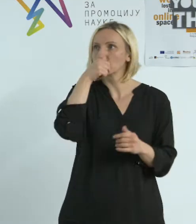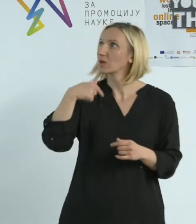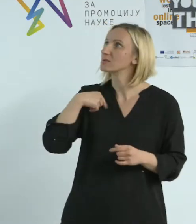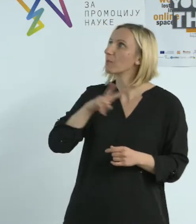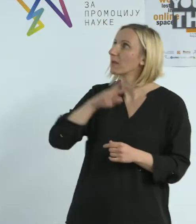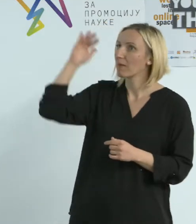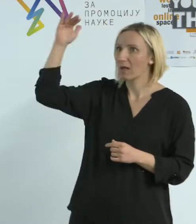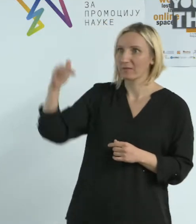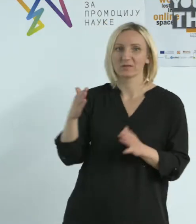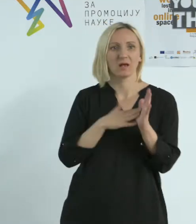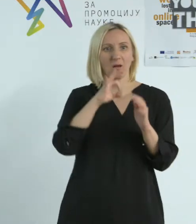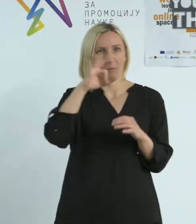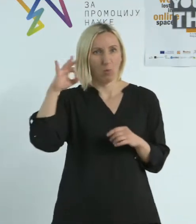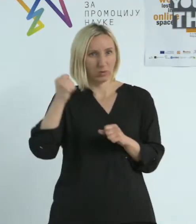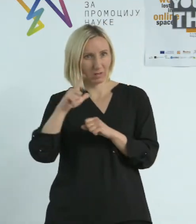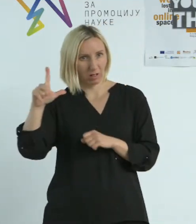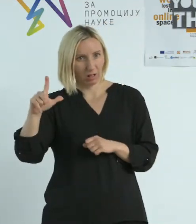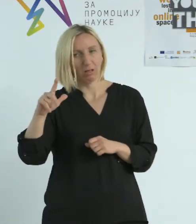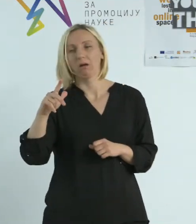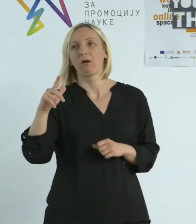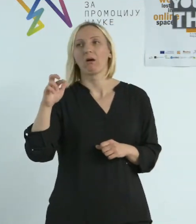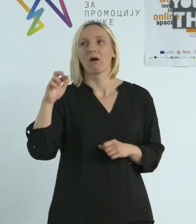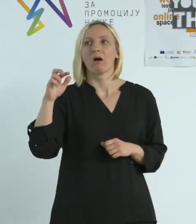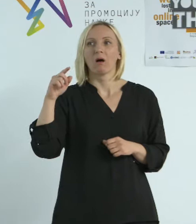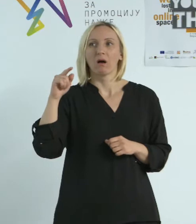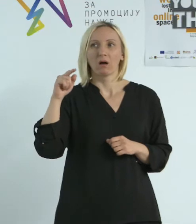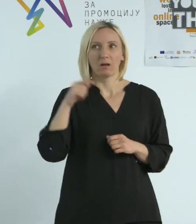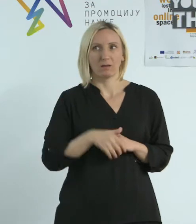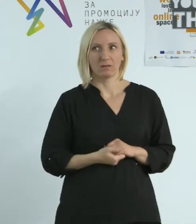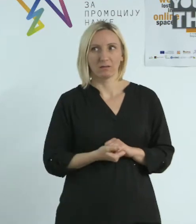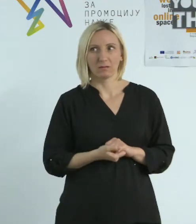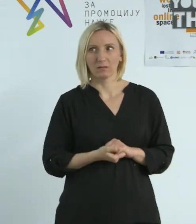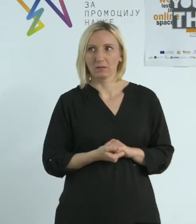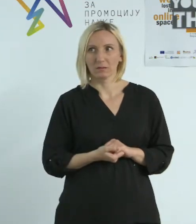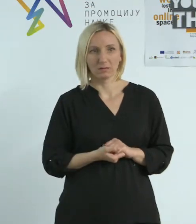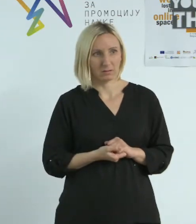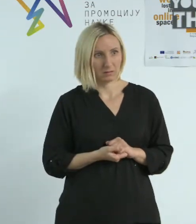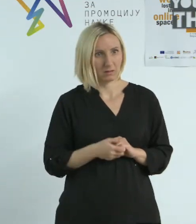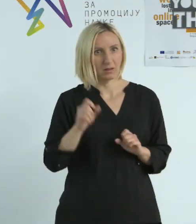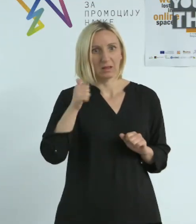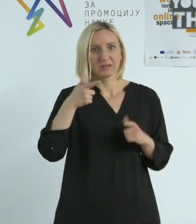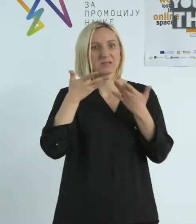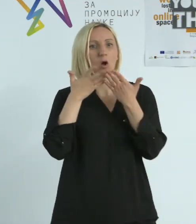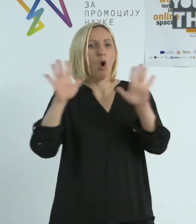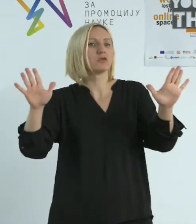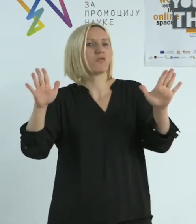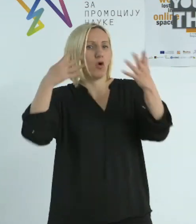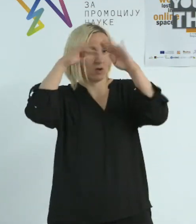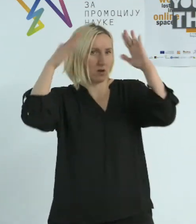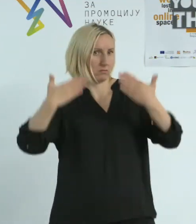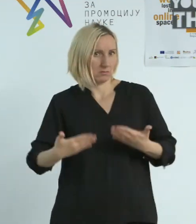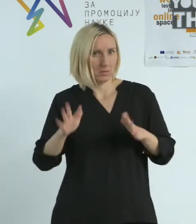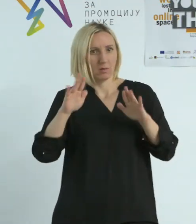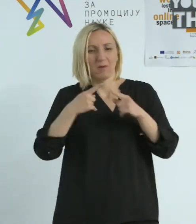is an open source platform, so it's a awesome platform you have a wide range